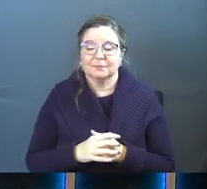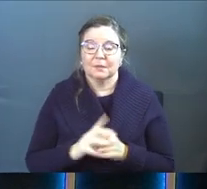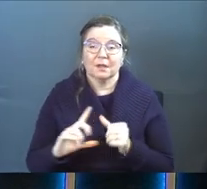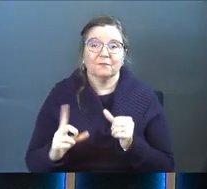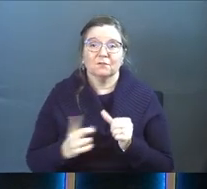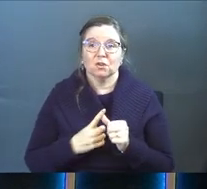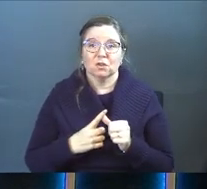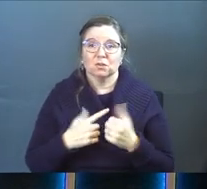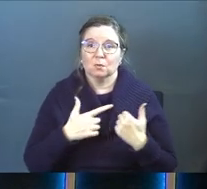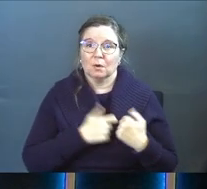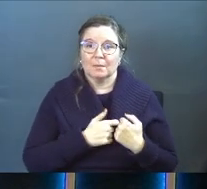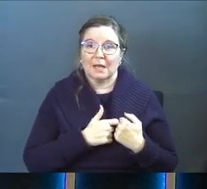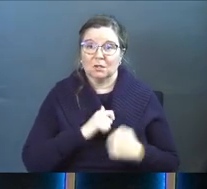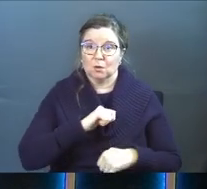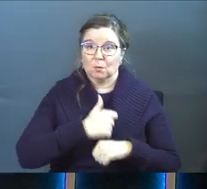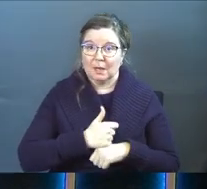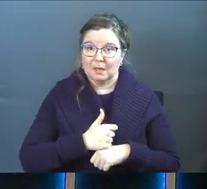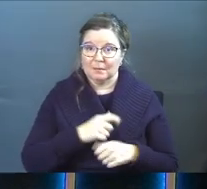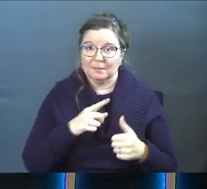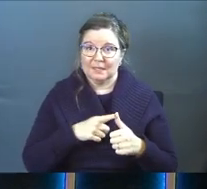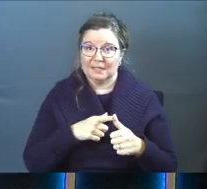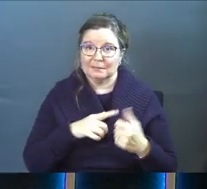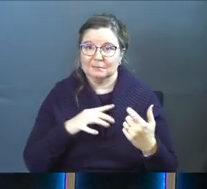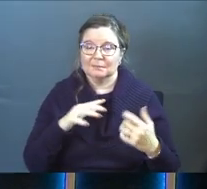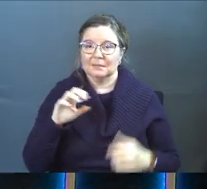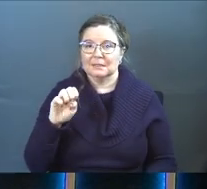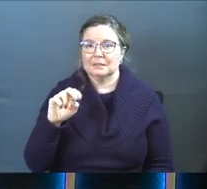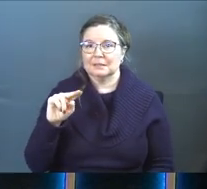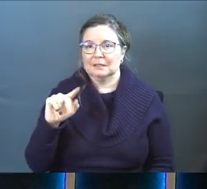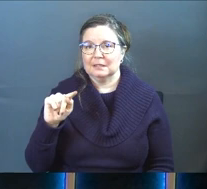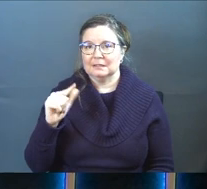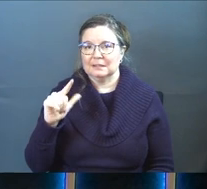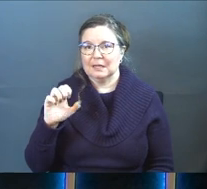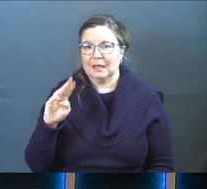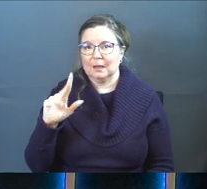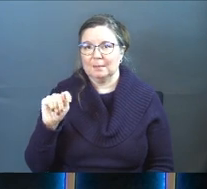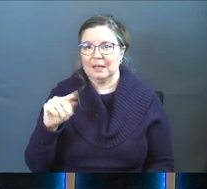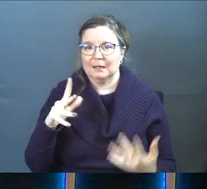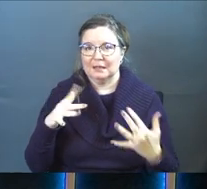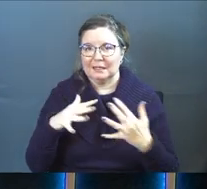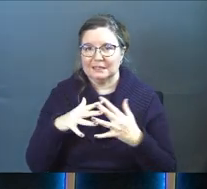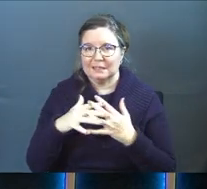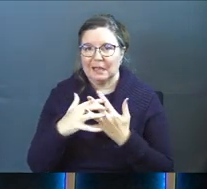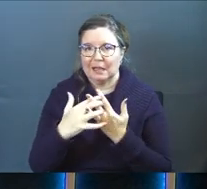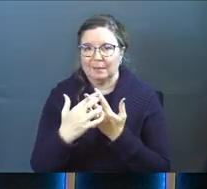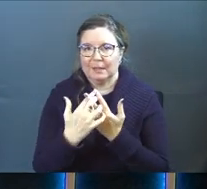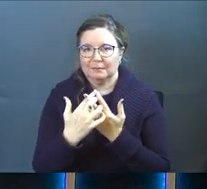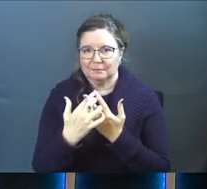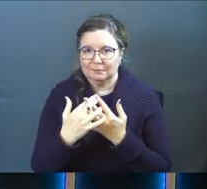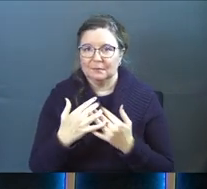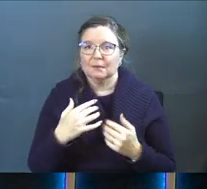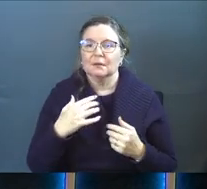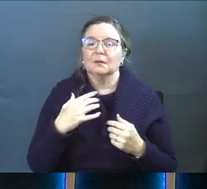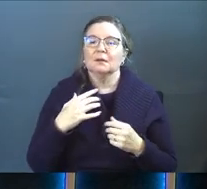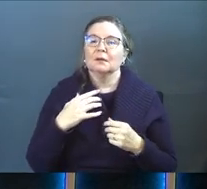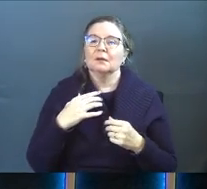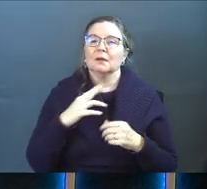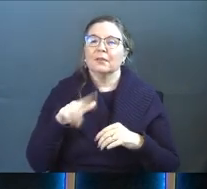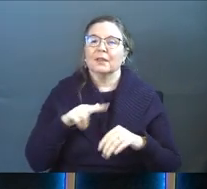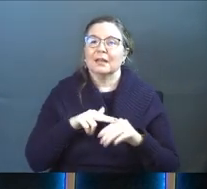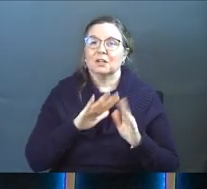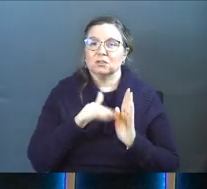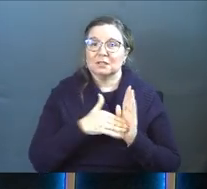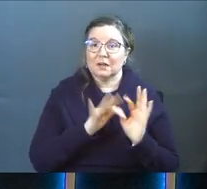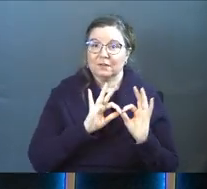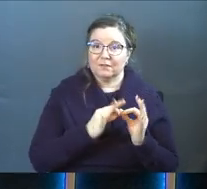The very first kind of romantic arrangement is the entanglement. The National Center for Marriage and for Family and